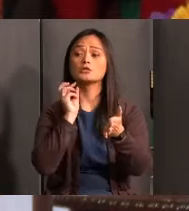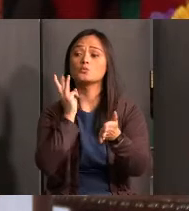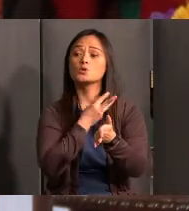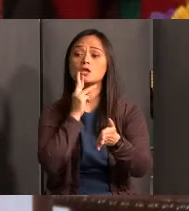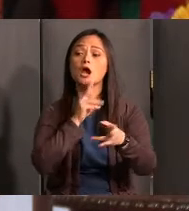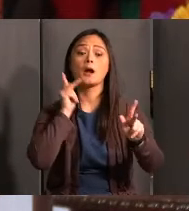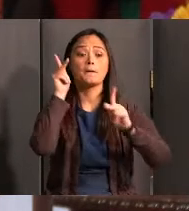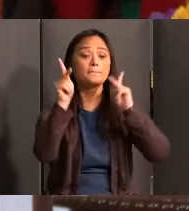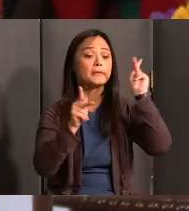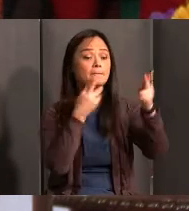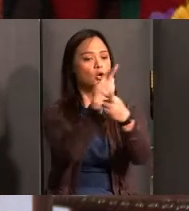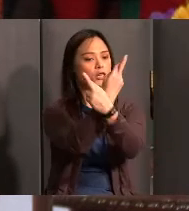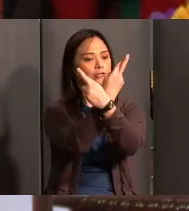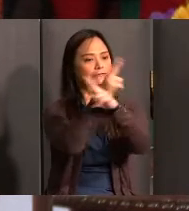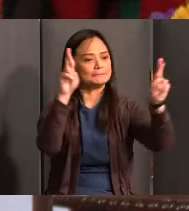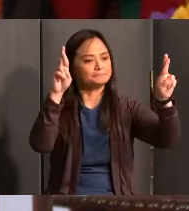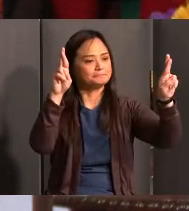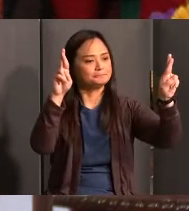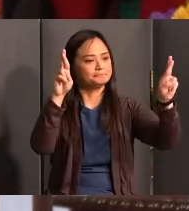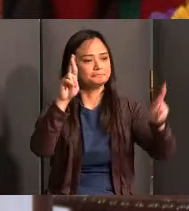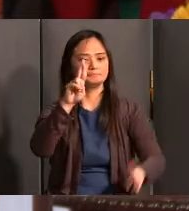people redeemed.